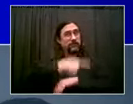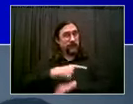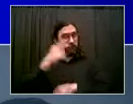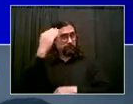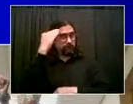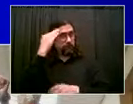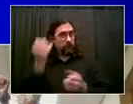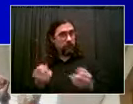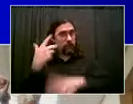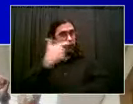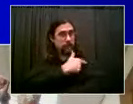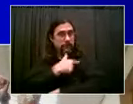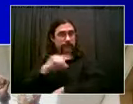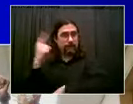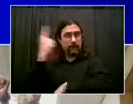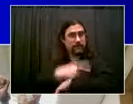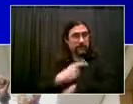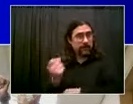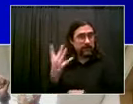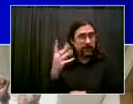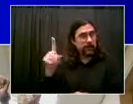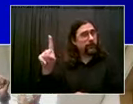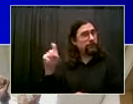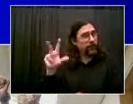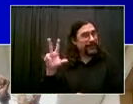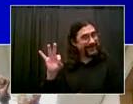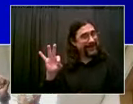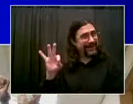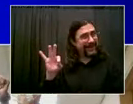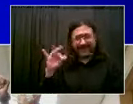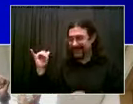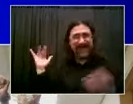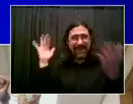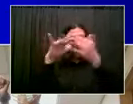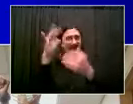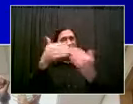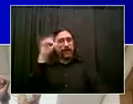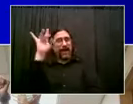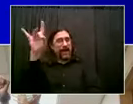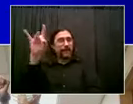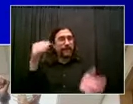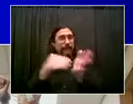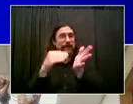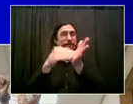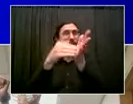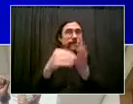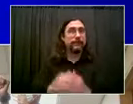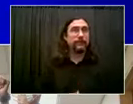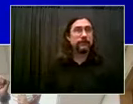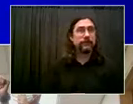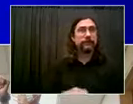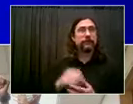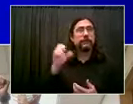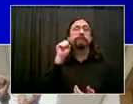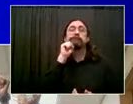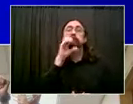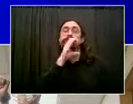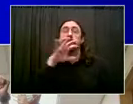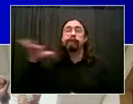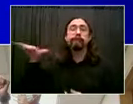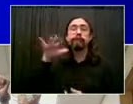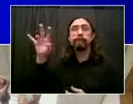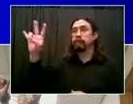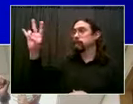Seniors, 70% of seniors in New York City have received at least one dose, 70%.